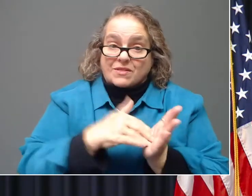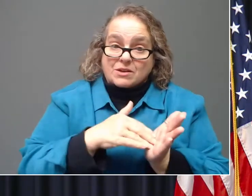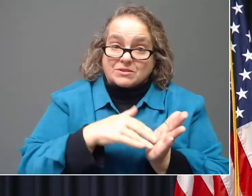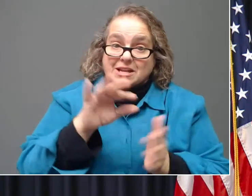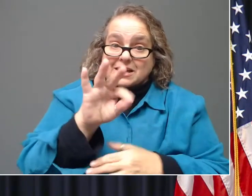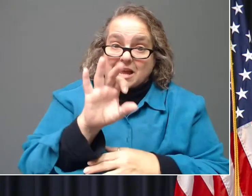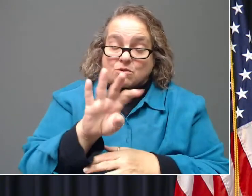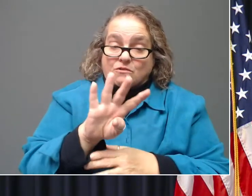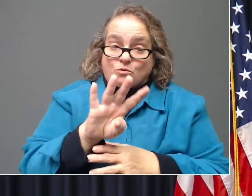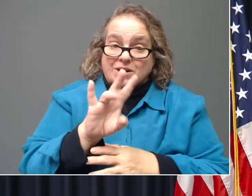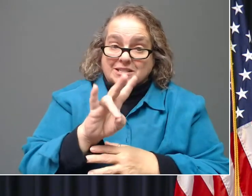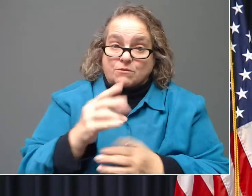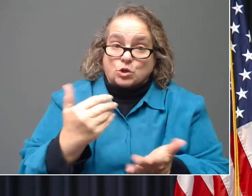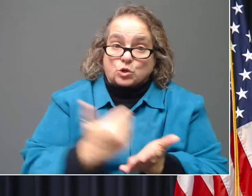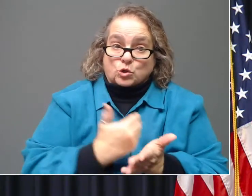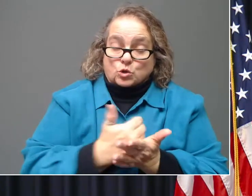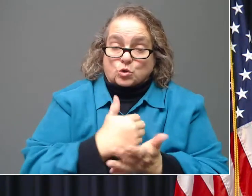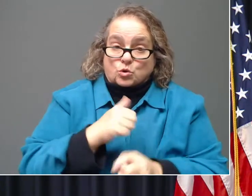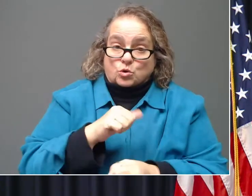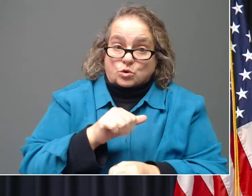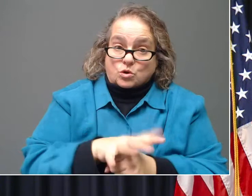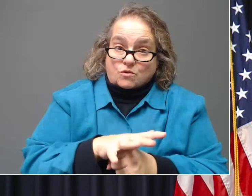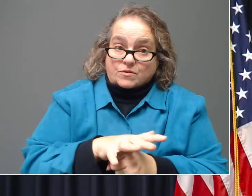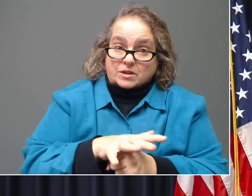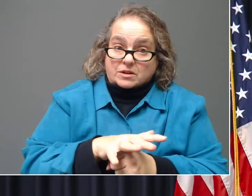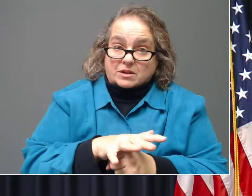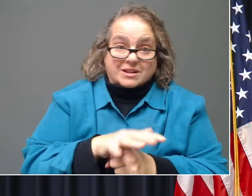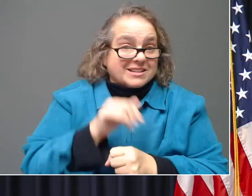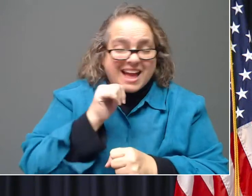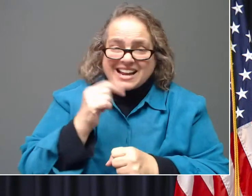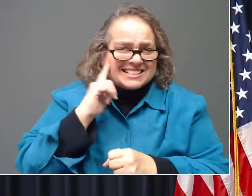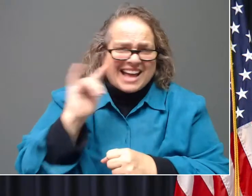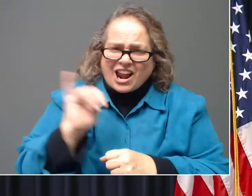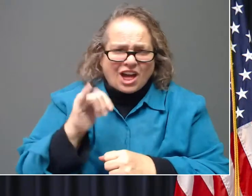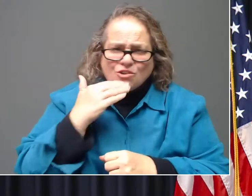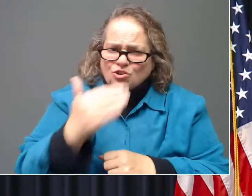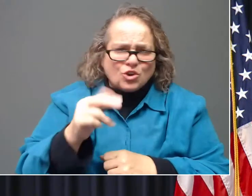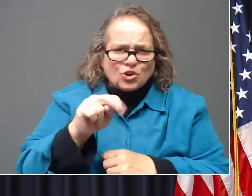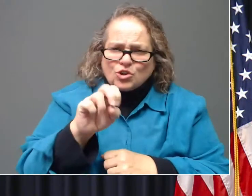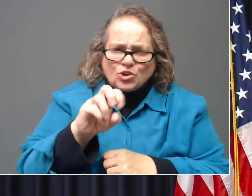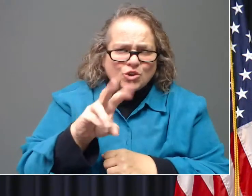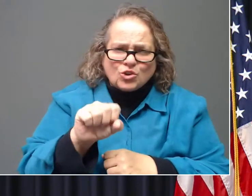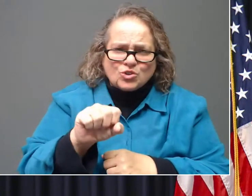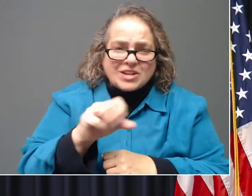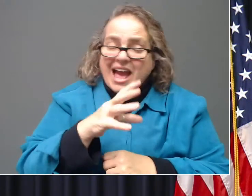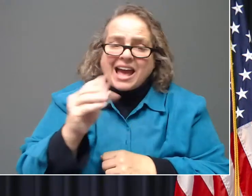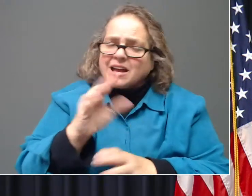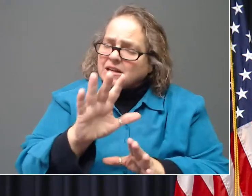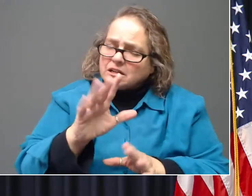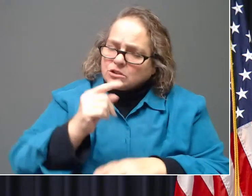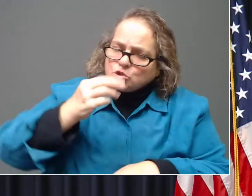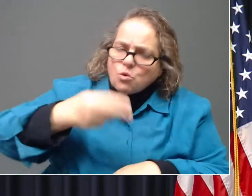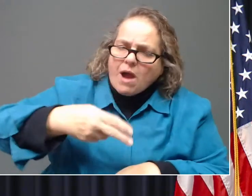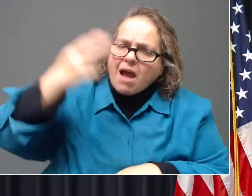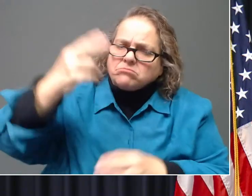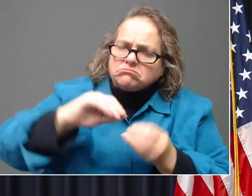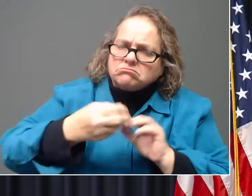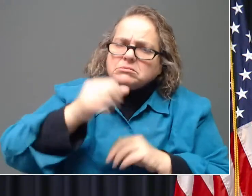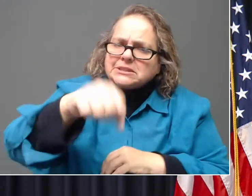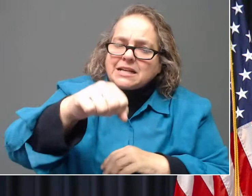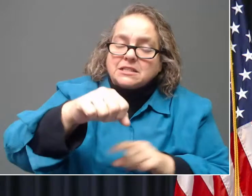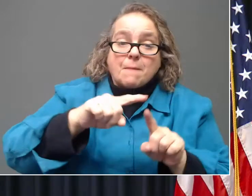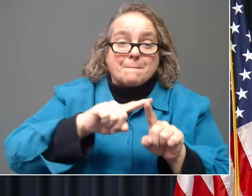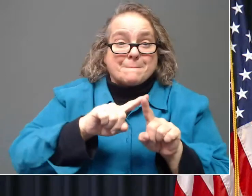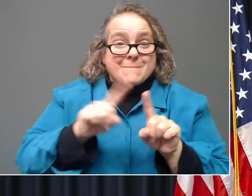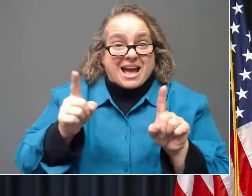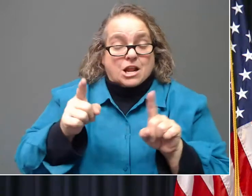2,947 new cases of COVID-19. Doesn't sound like good news, and it's far too high. But this is the lowest Thursday